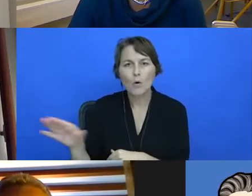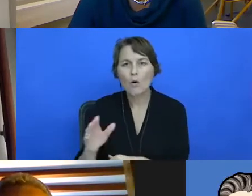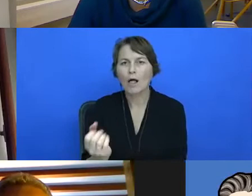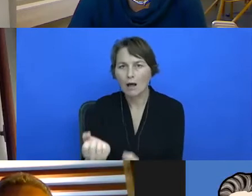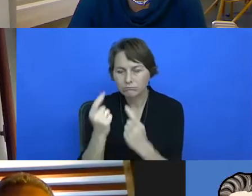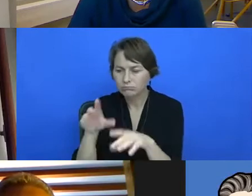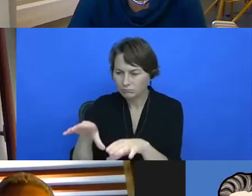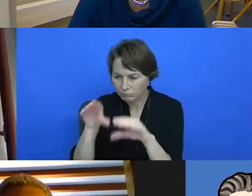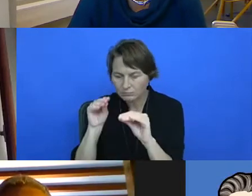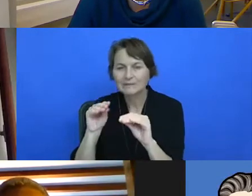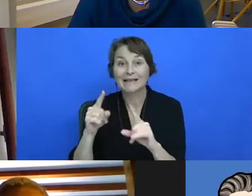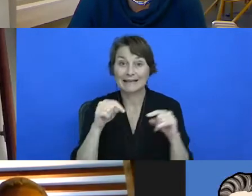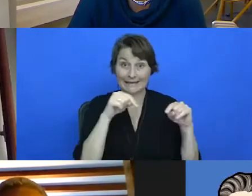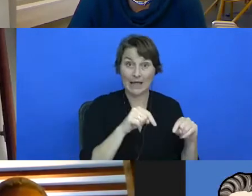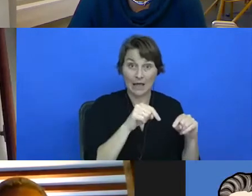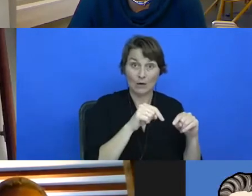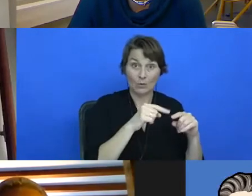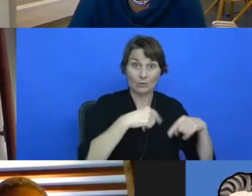discussion session.